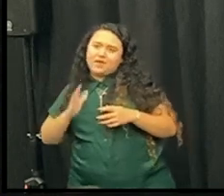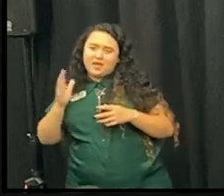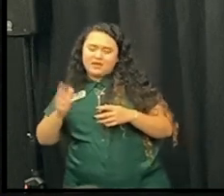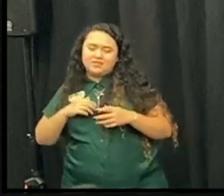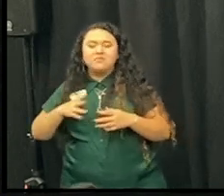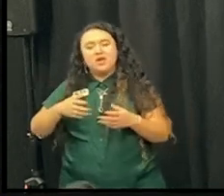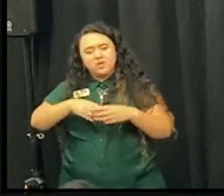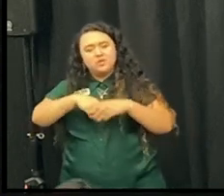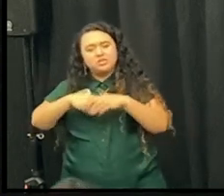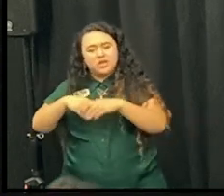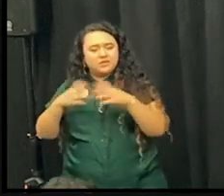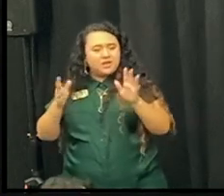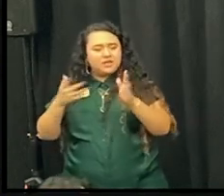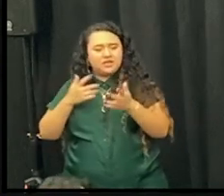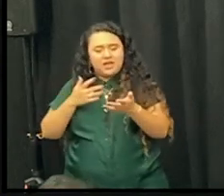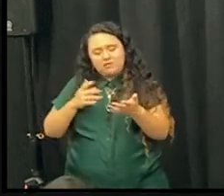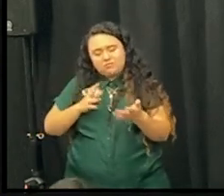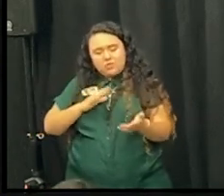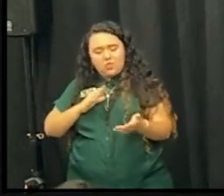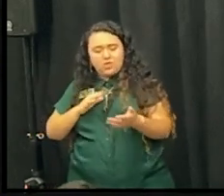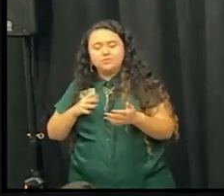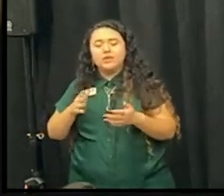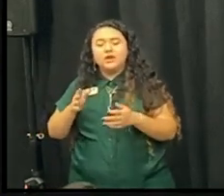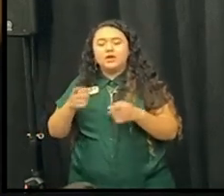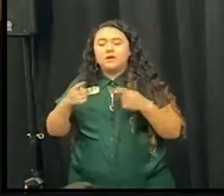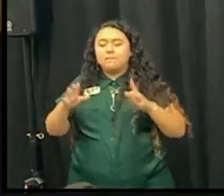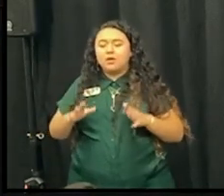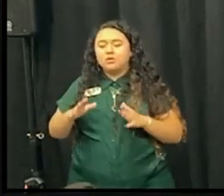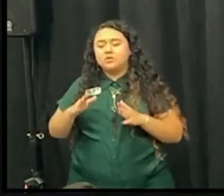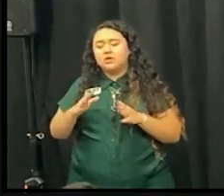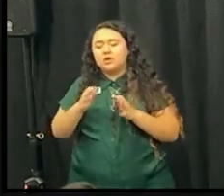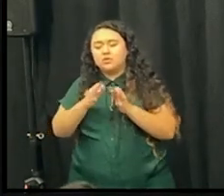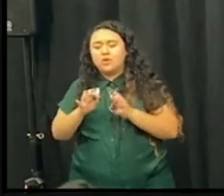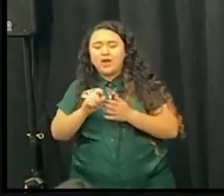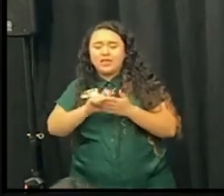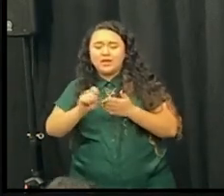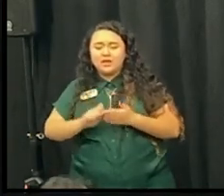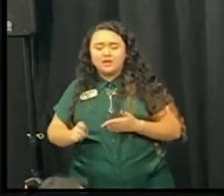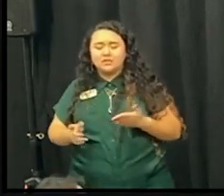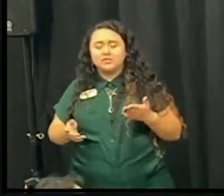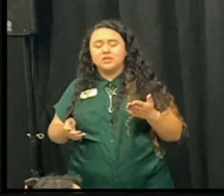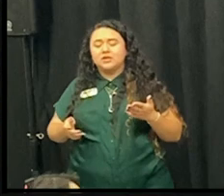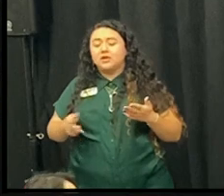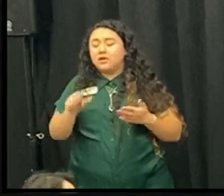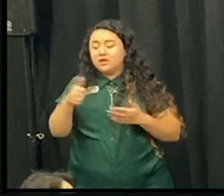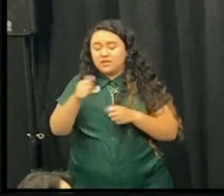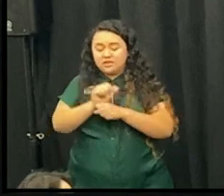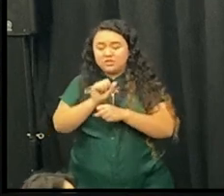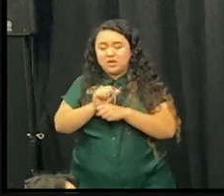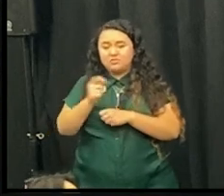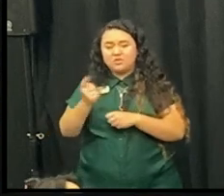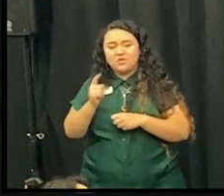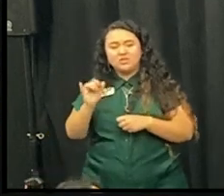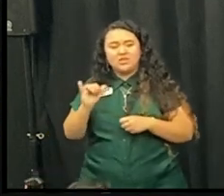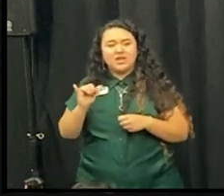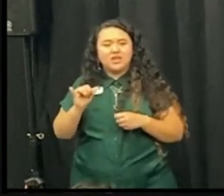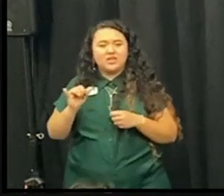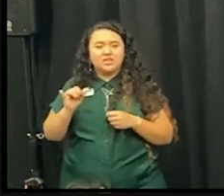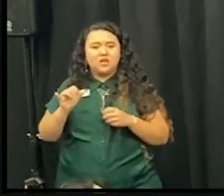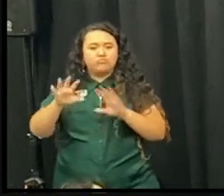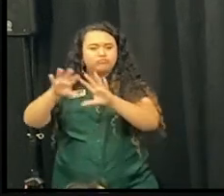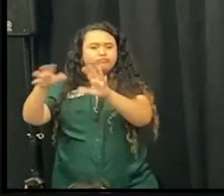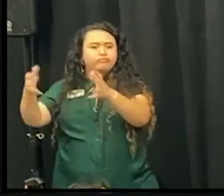our shake that up. A composer, lyricist, you hear about those, and then the other jobs were always sort of lumped in